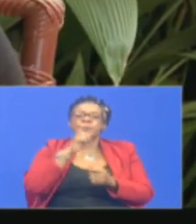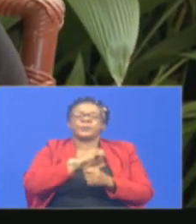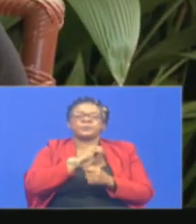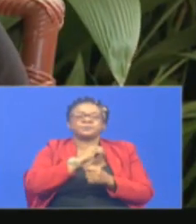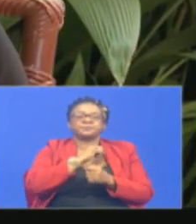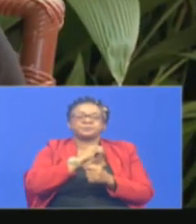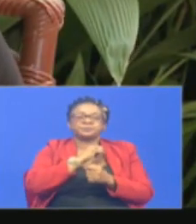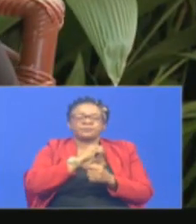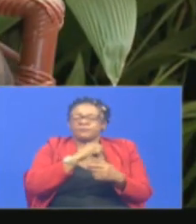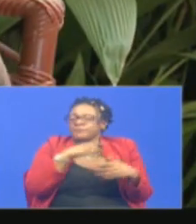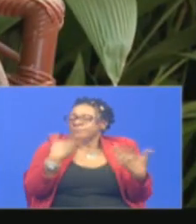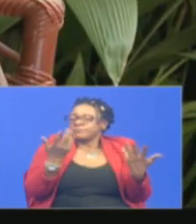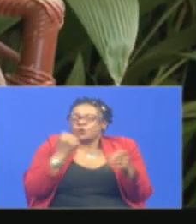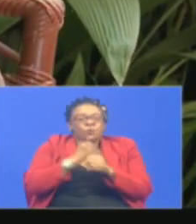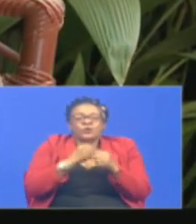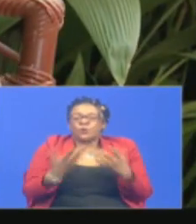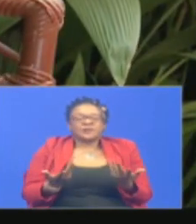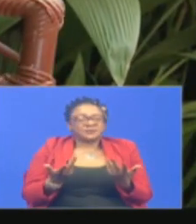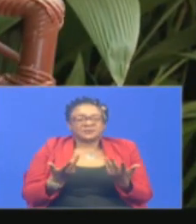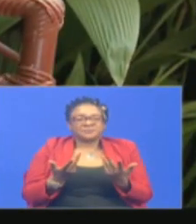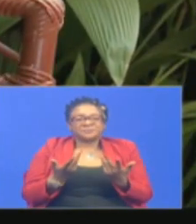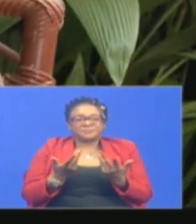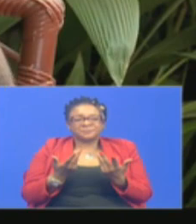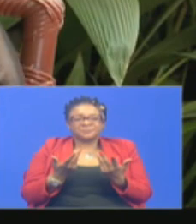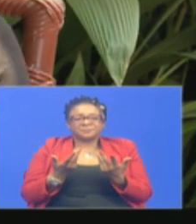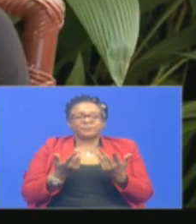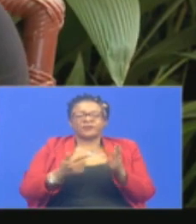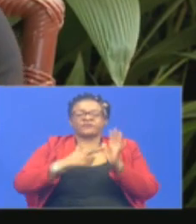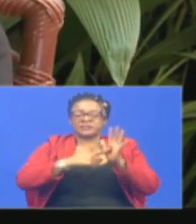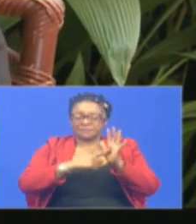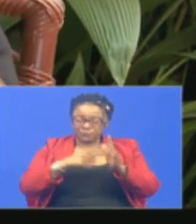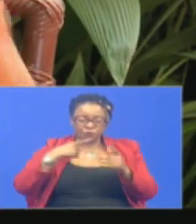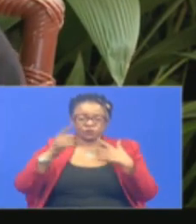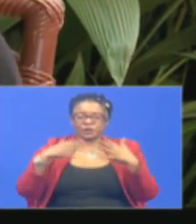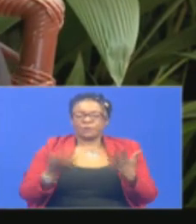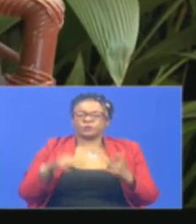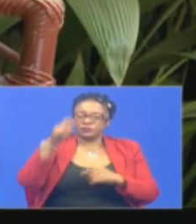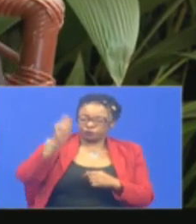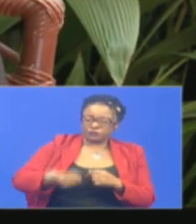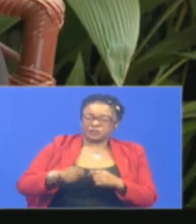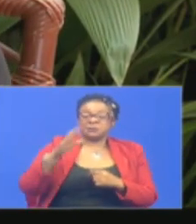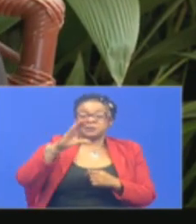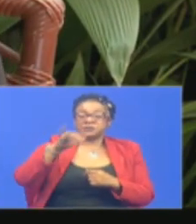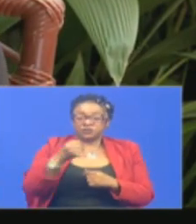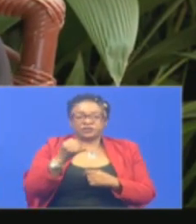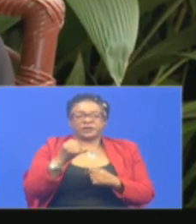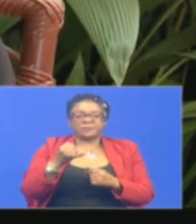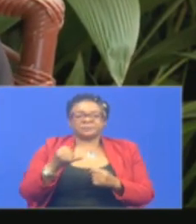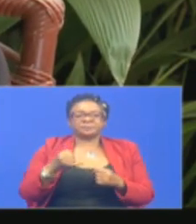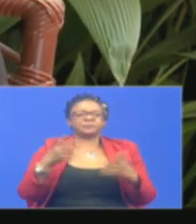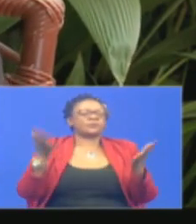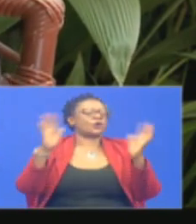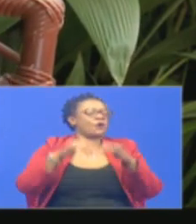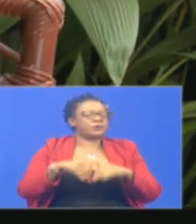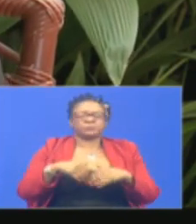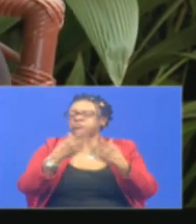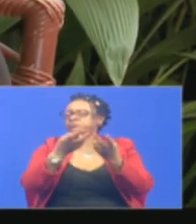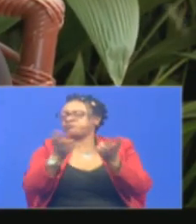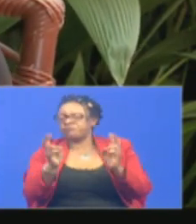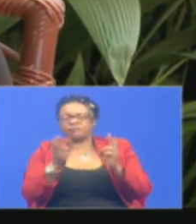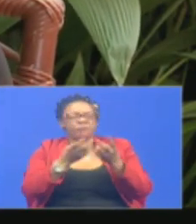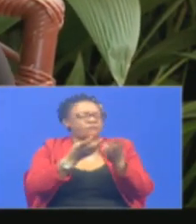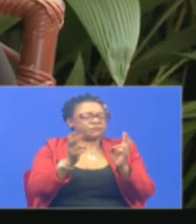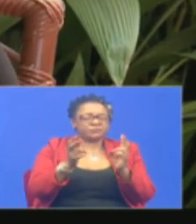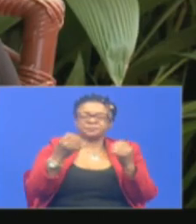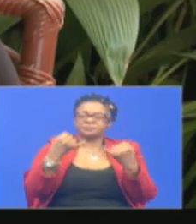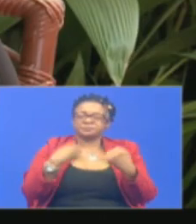so what do we do then? Because you've raised, for example, the issue of the judiciary. You see the Chief Justice call press conference after press conference, looking